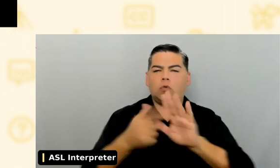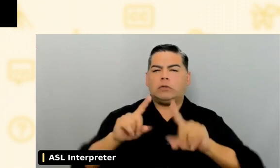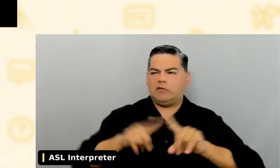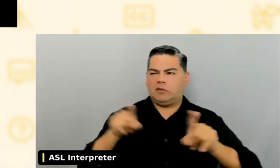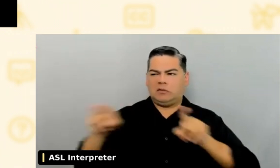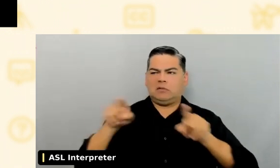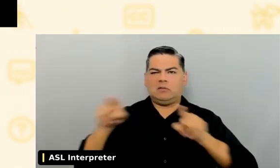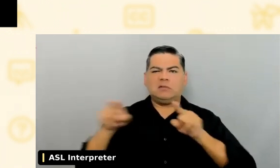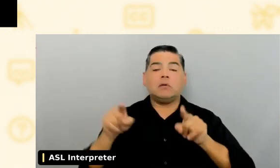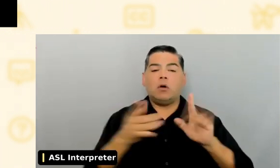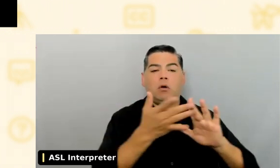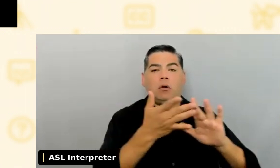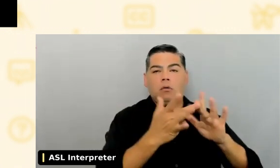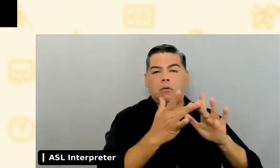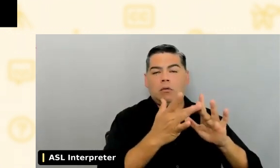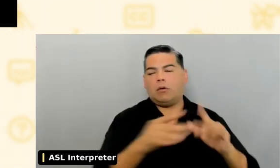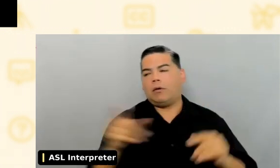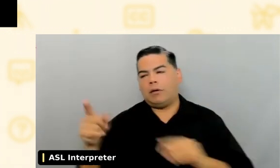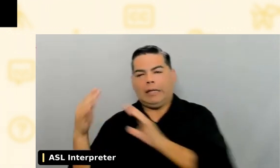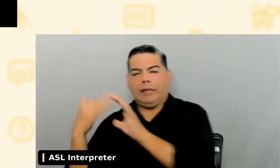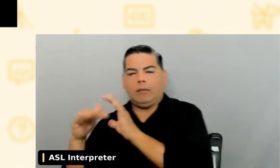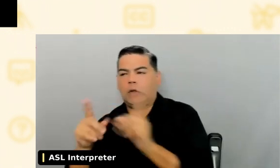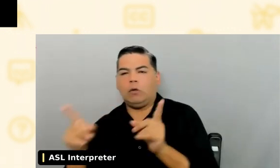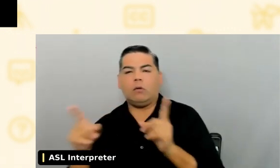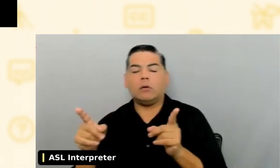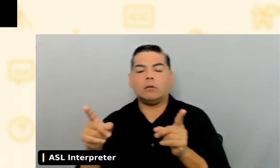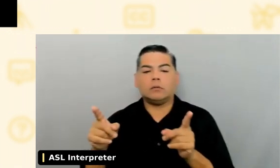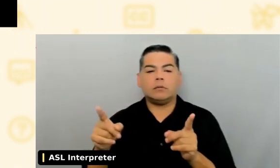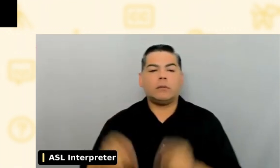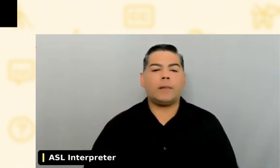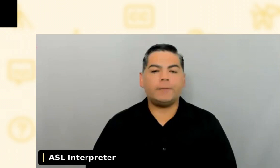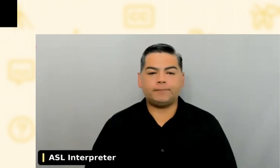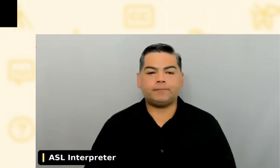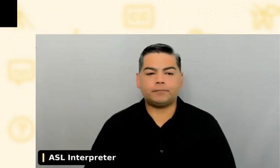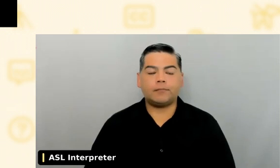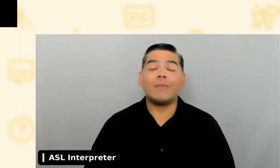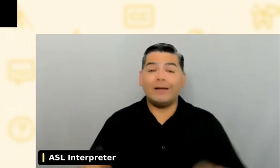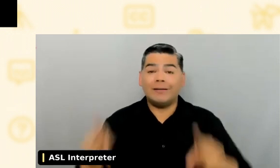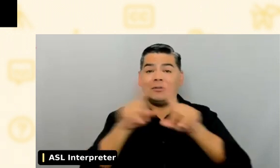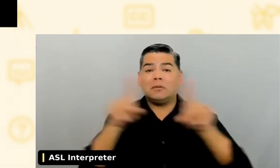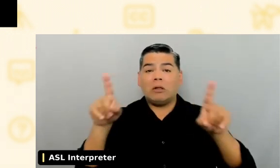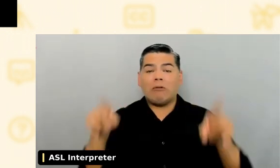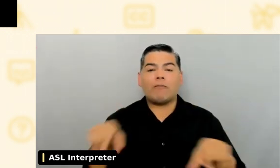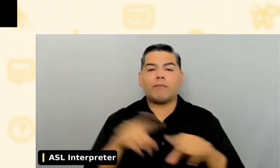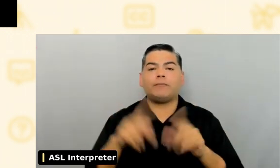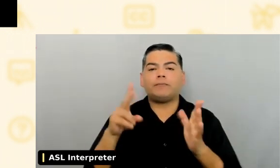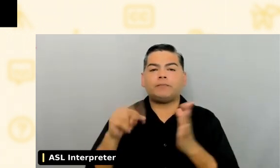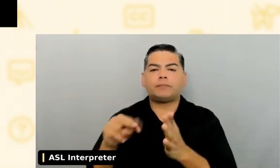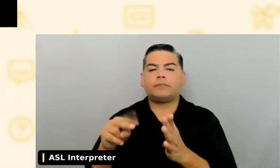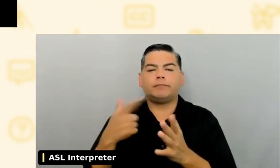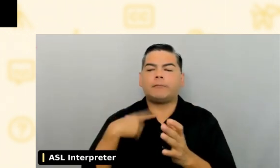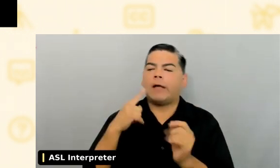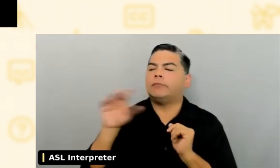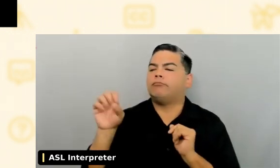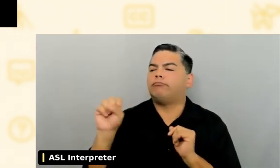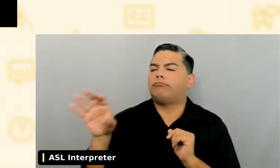and email. So a screen reader would say something like this